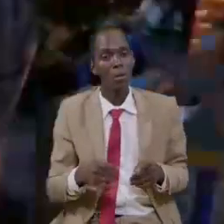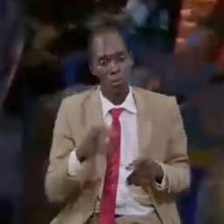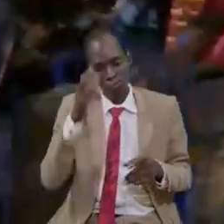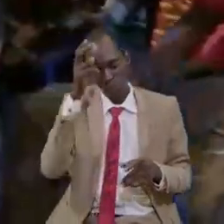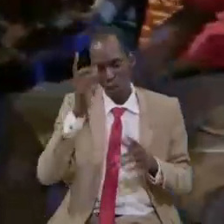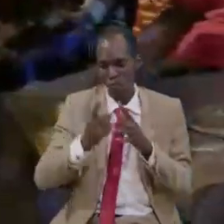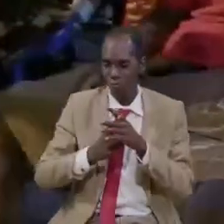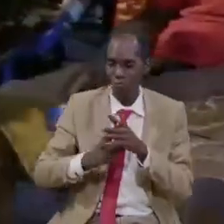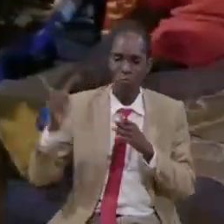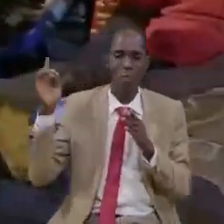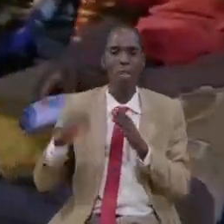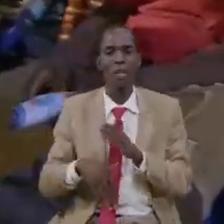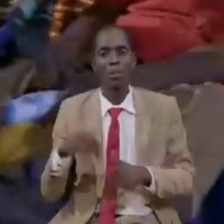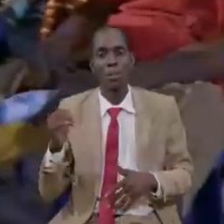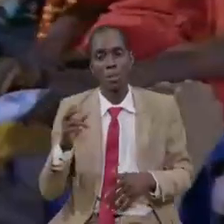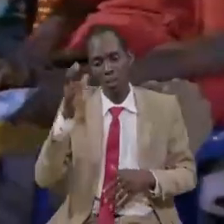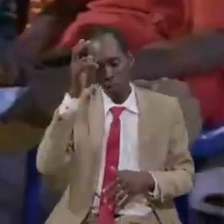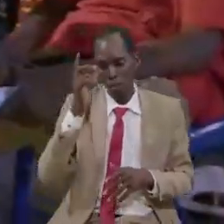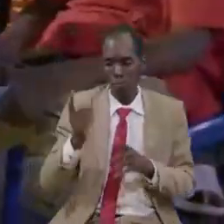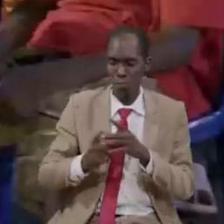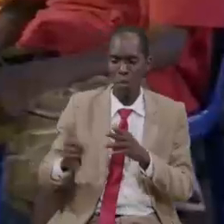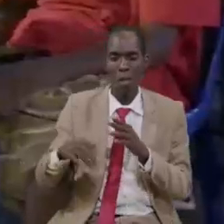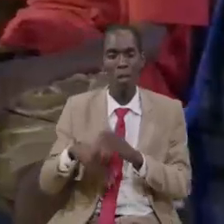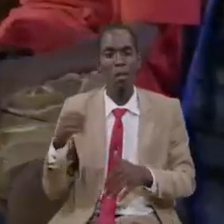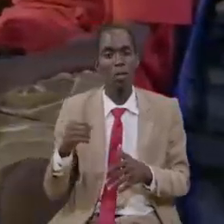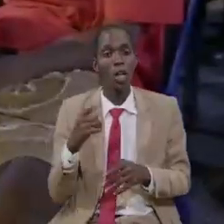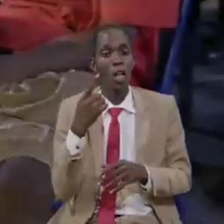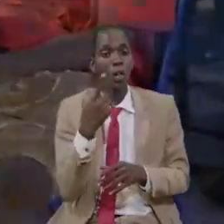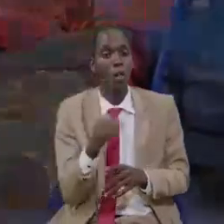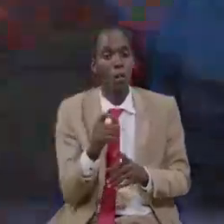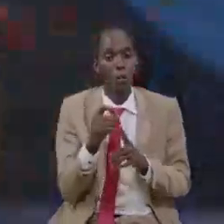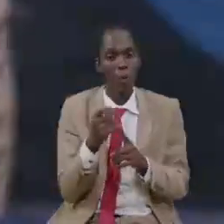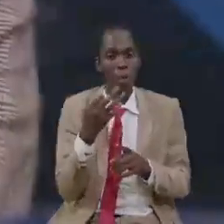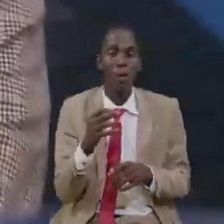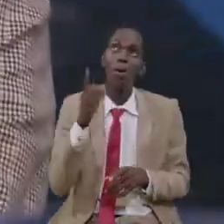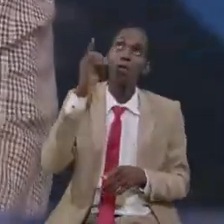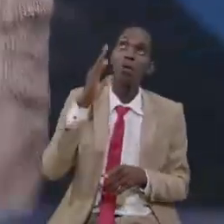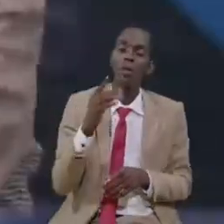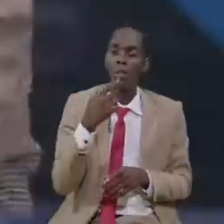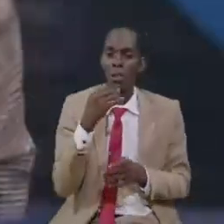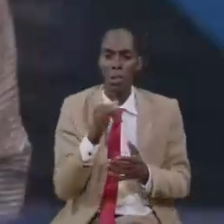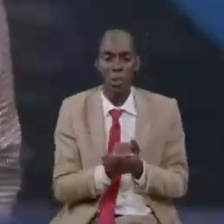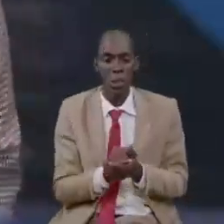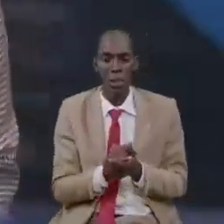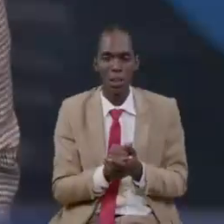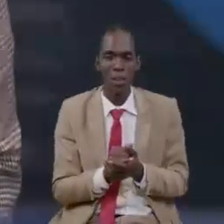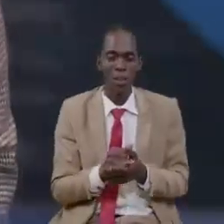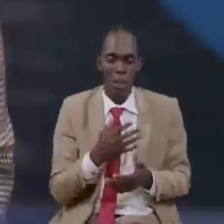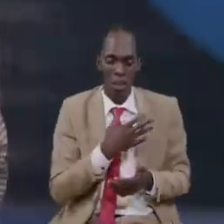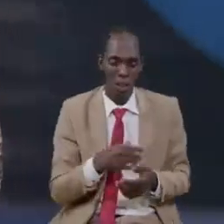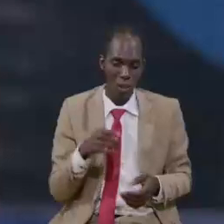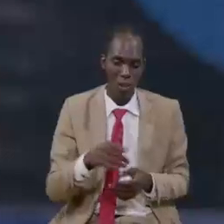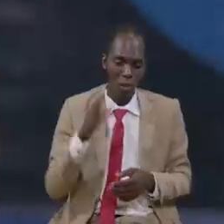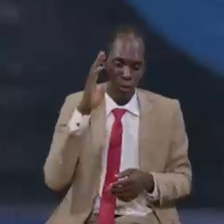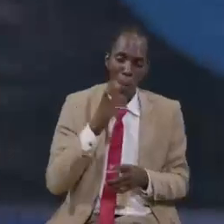went behind. And the word of God says, he shall bruise his heel. But Christ, that